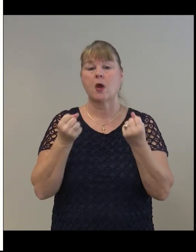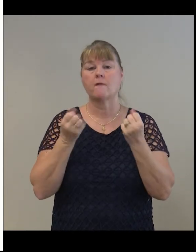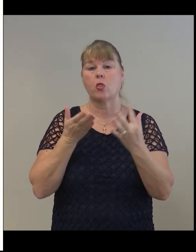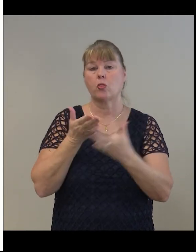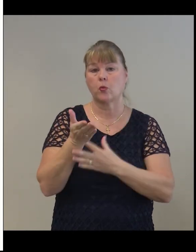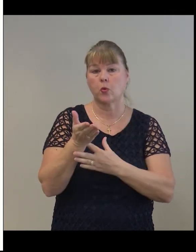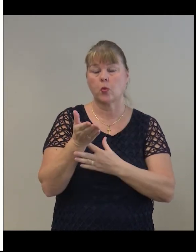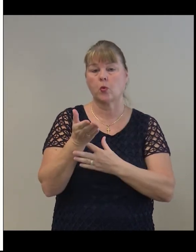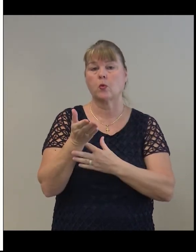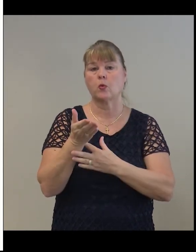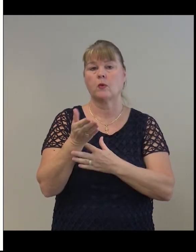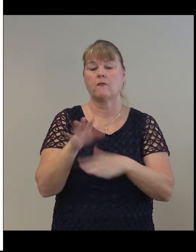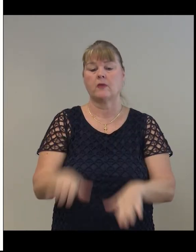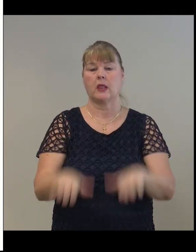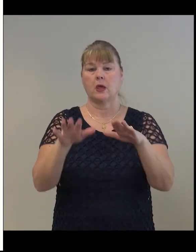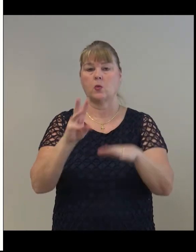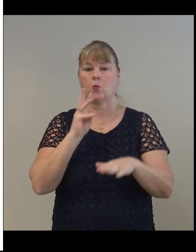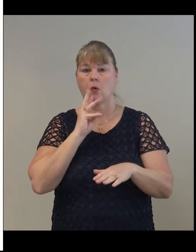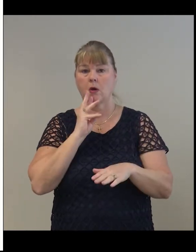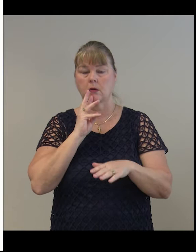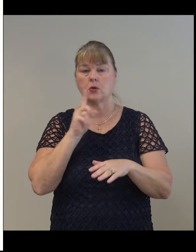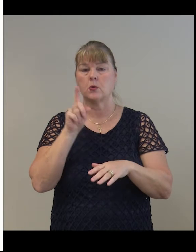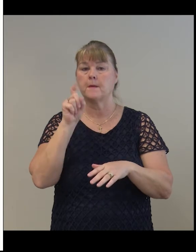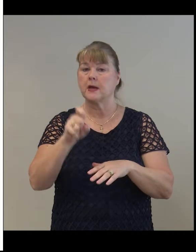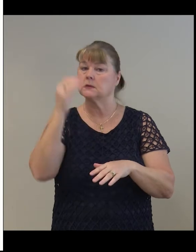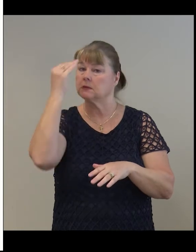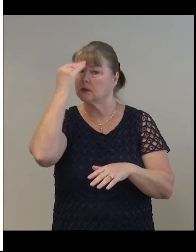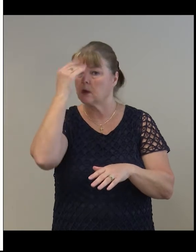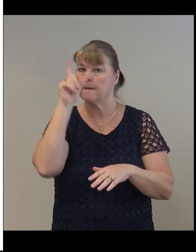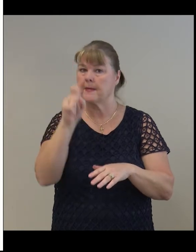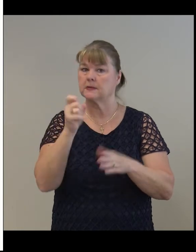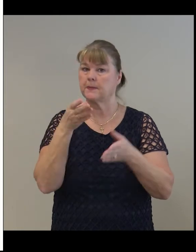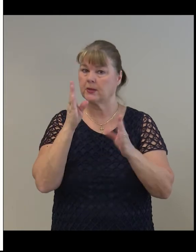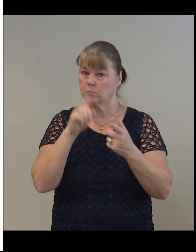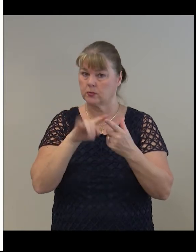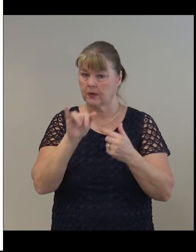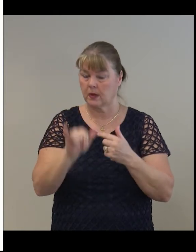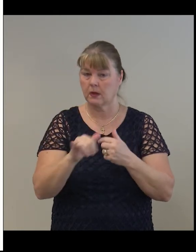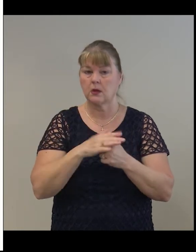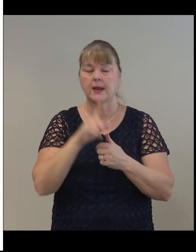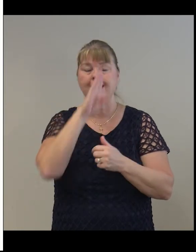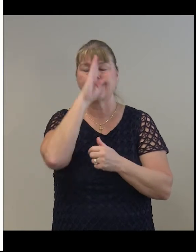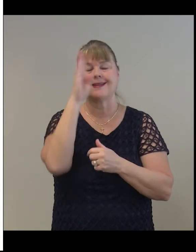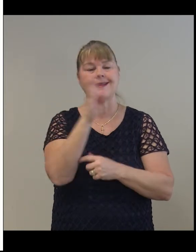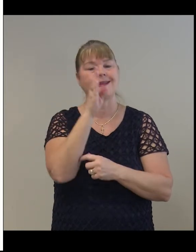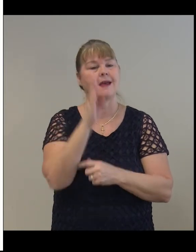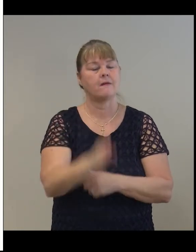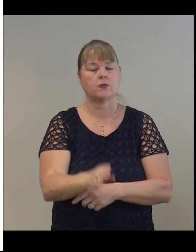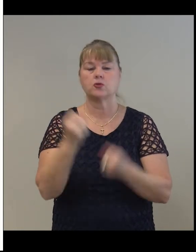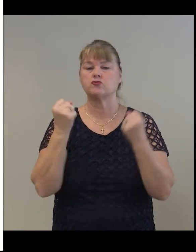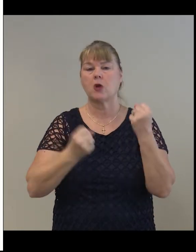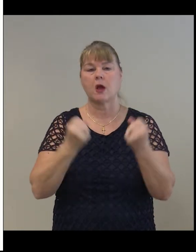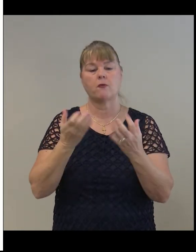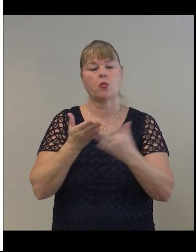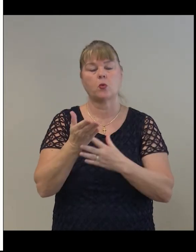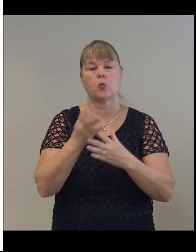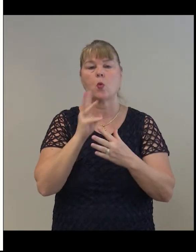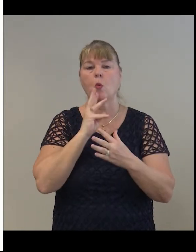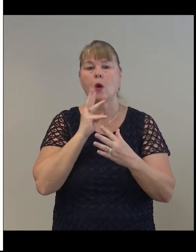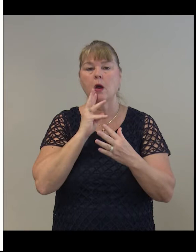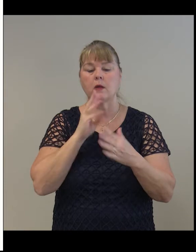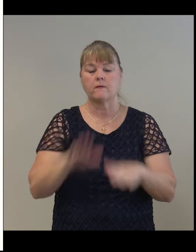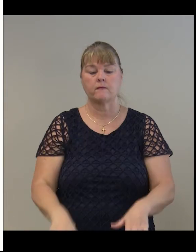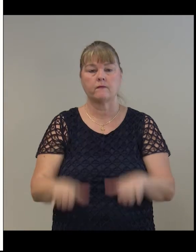driving through floodwaters. That's one thing that you have to know and you have to pay attention to. You should never drive through flooded